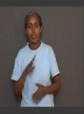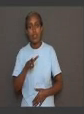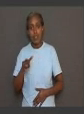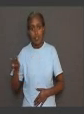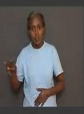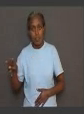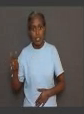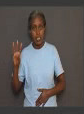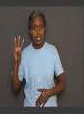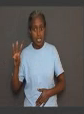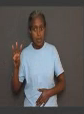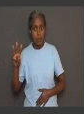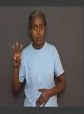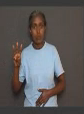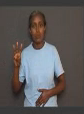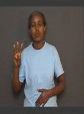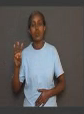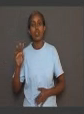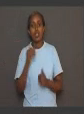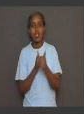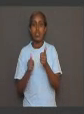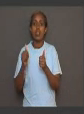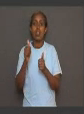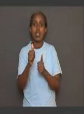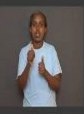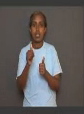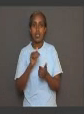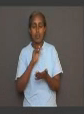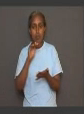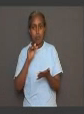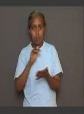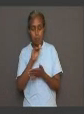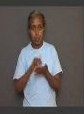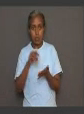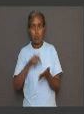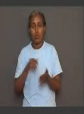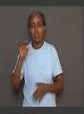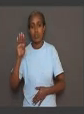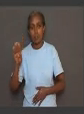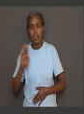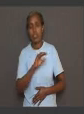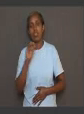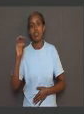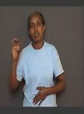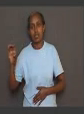Vector w runs between points B and C.